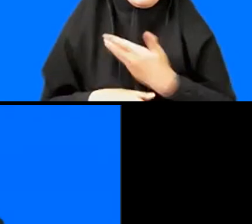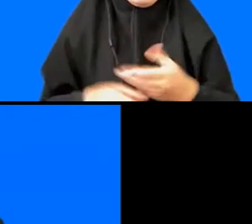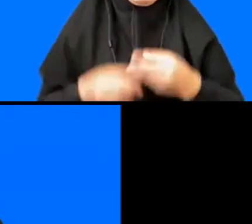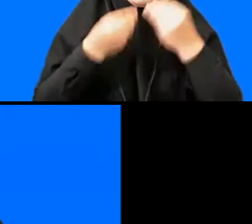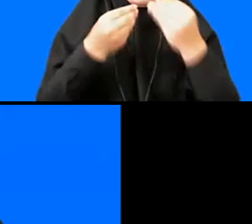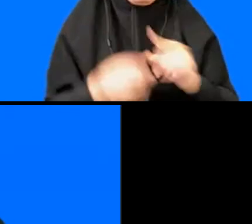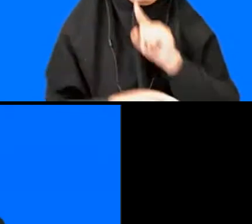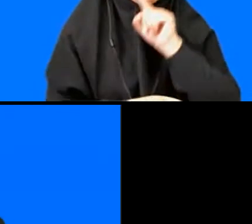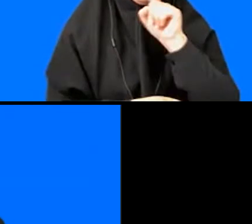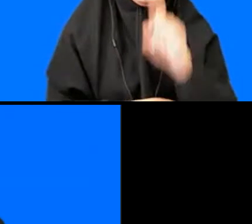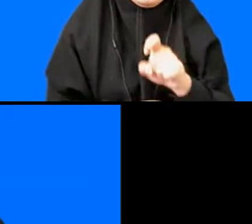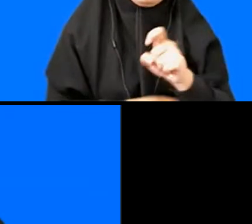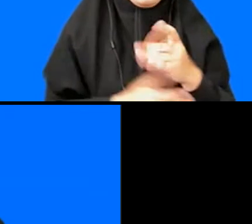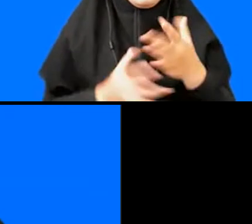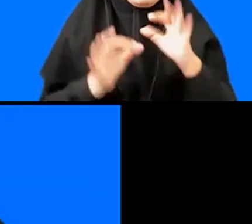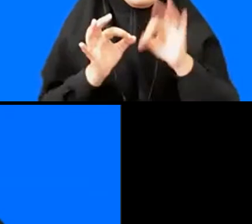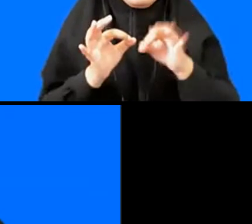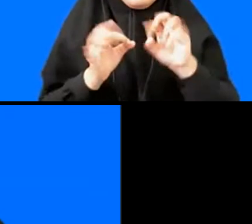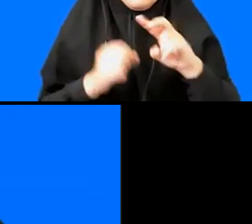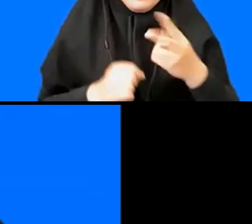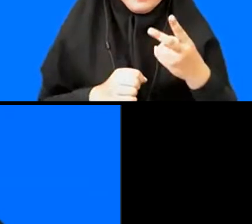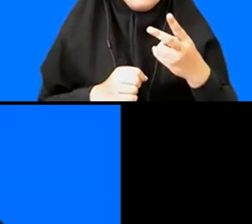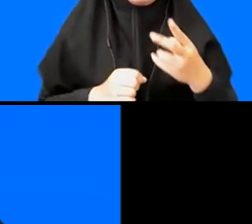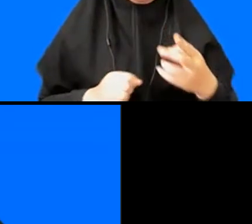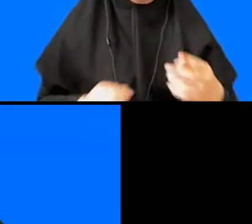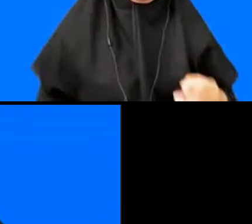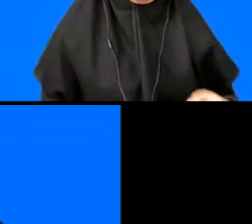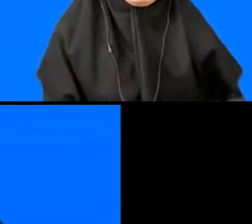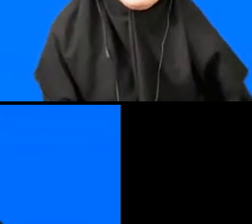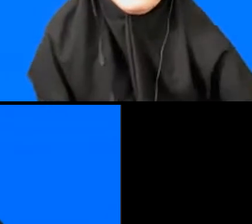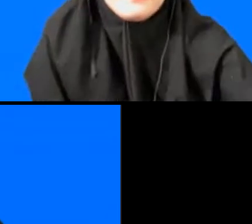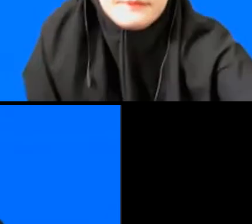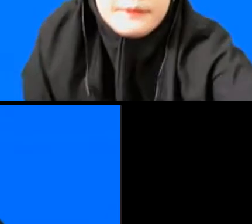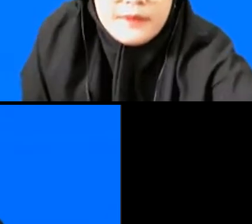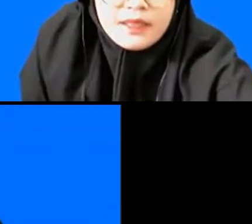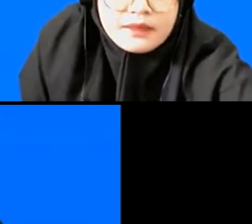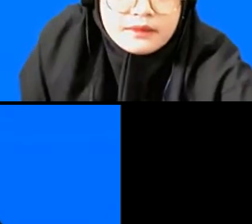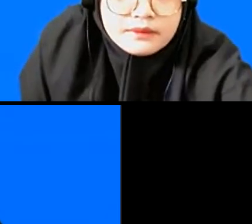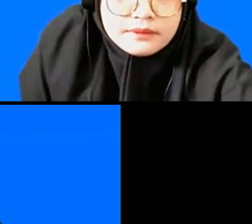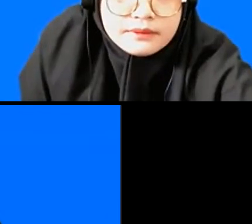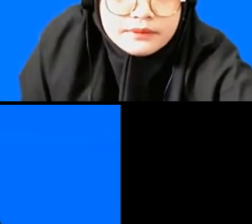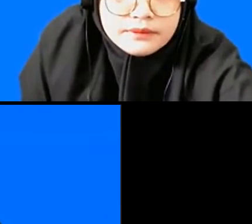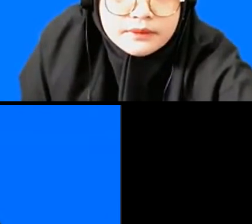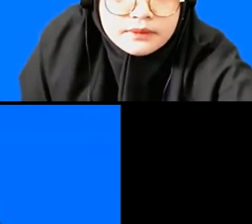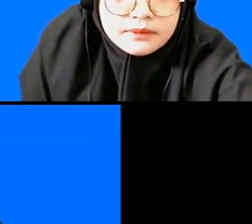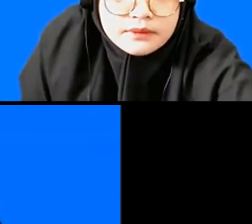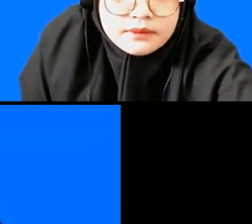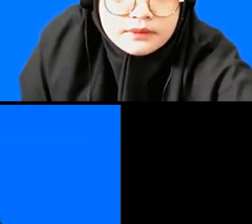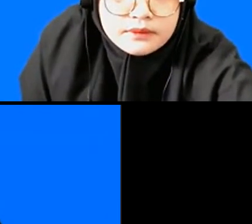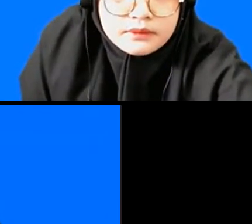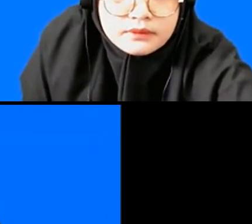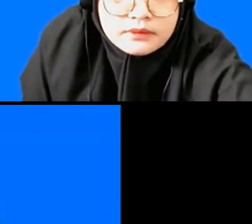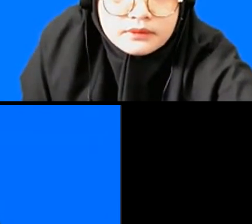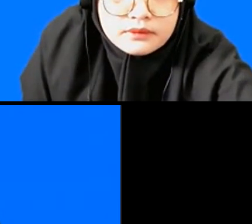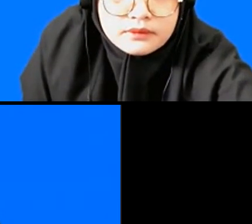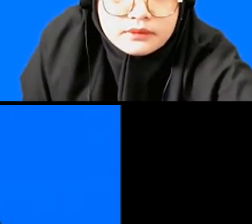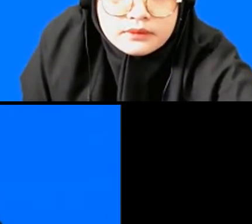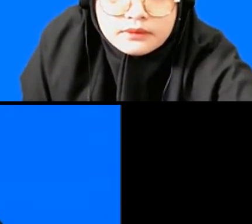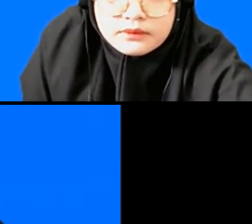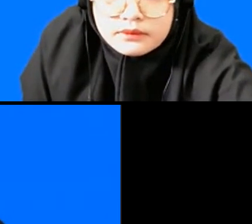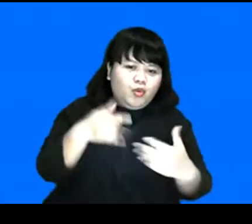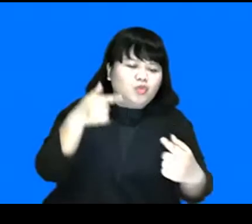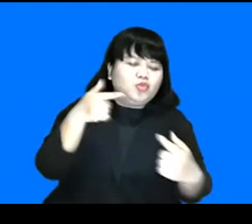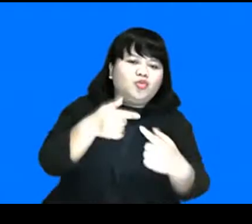since the morning is that we are all on the same trajectories, on the same direction, including myself. So in order